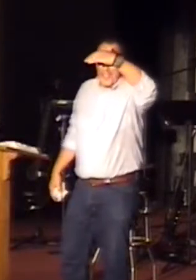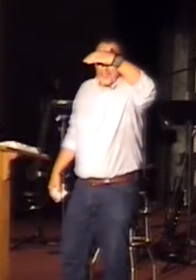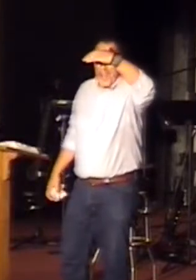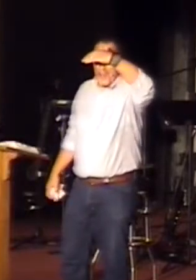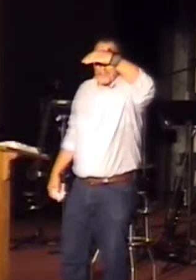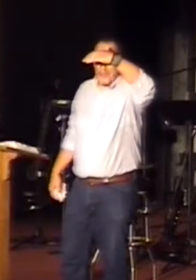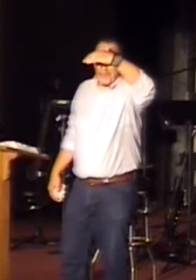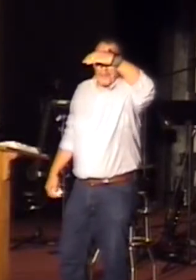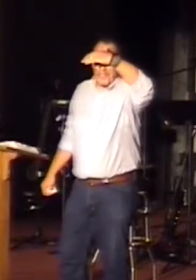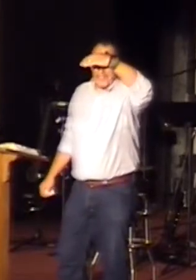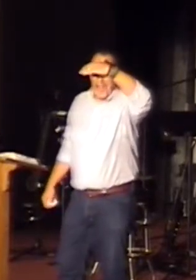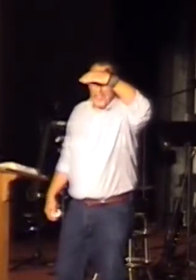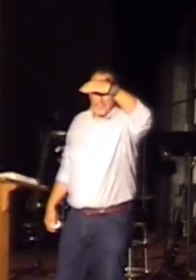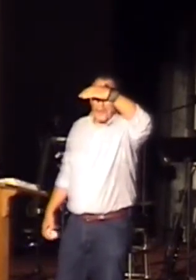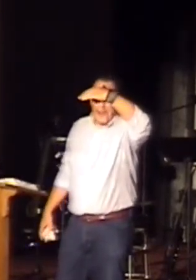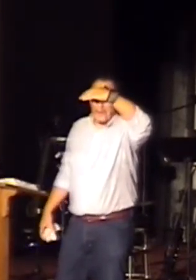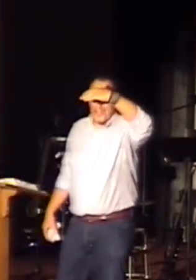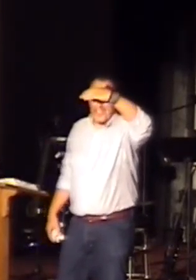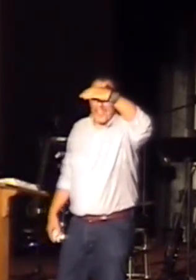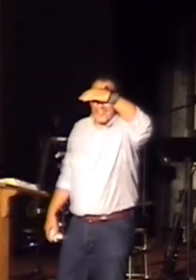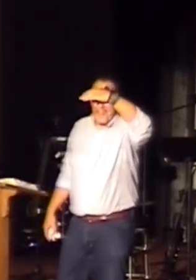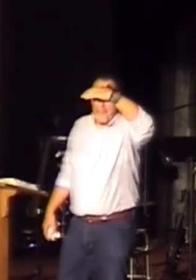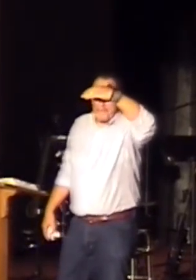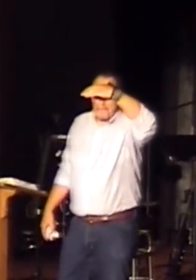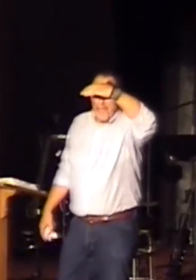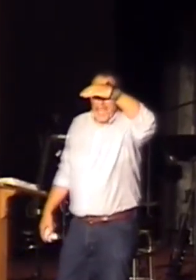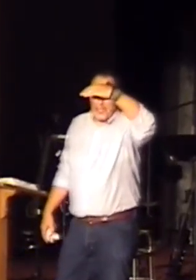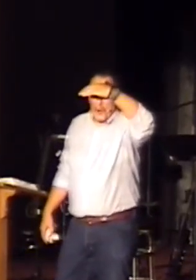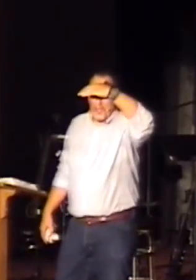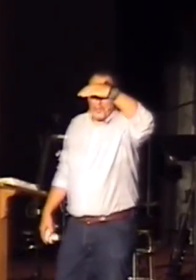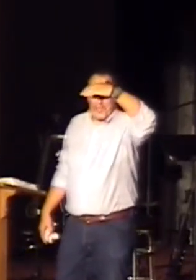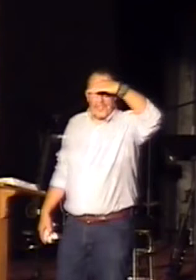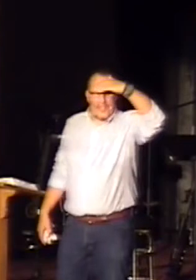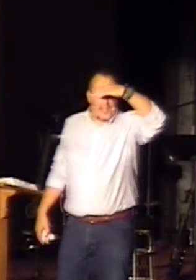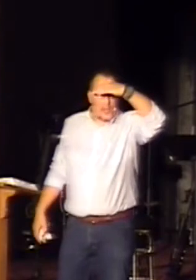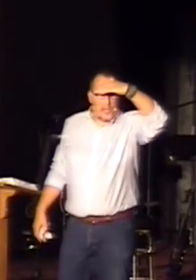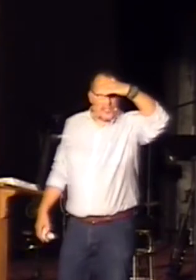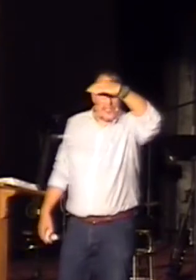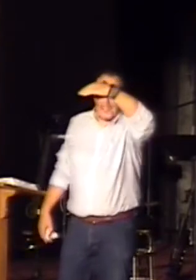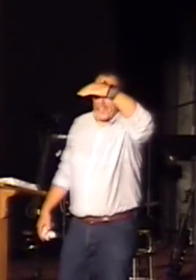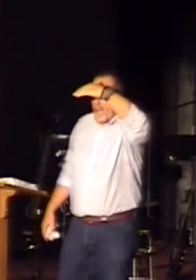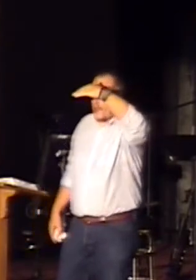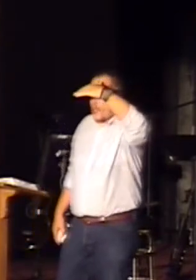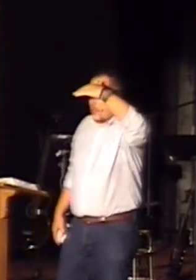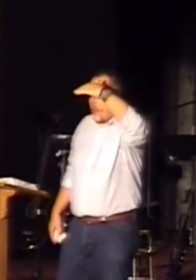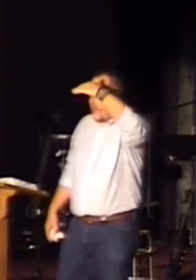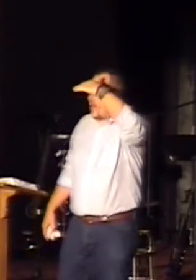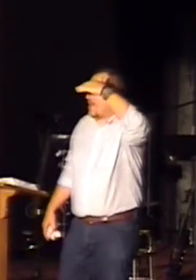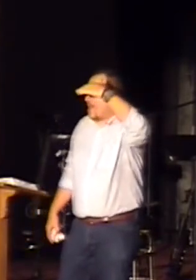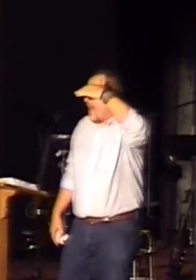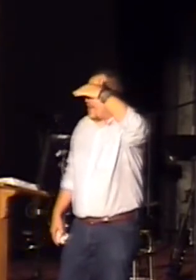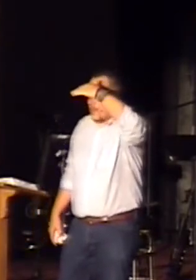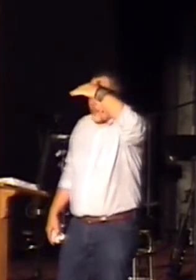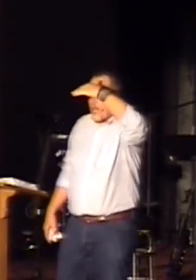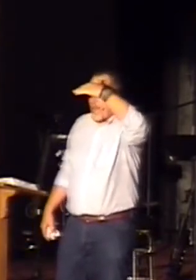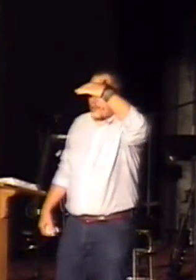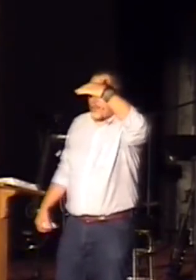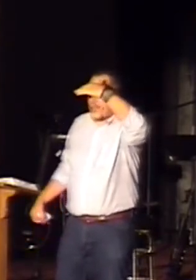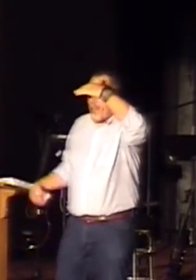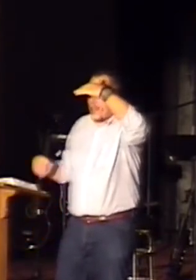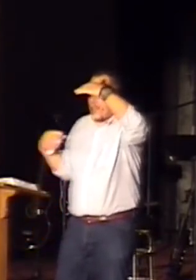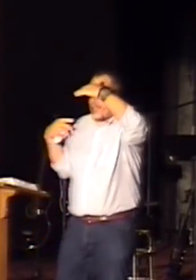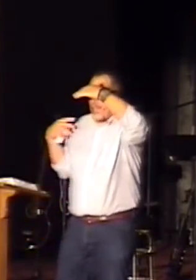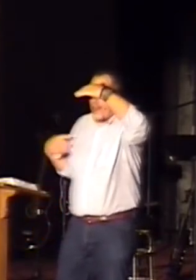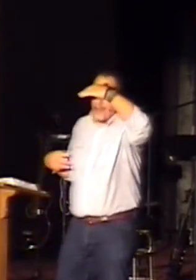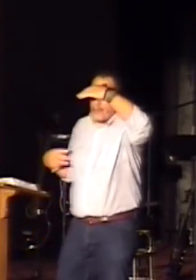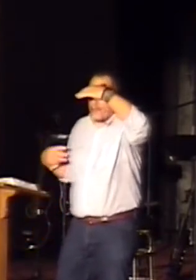party at your house, and it was a costume party, wasn't it? And George wasn't a Christian at the time. And so we're all dressed out, and Lori and I were dressed